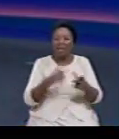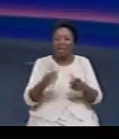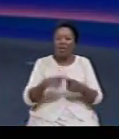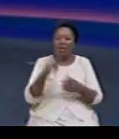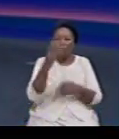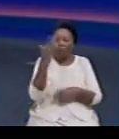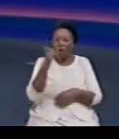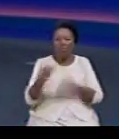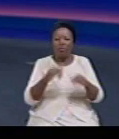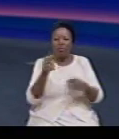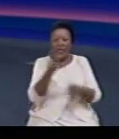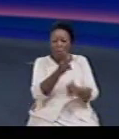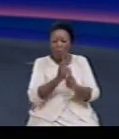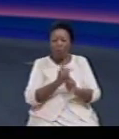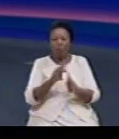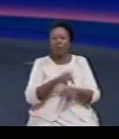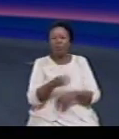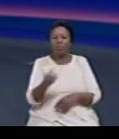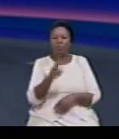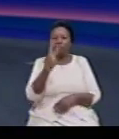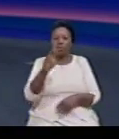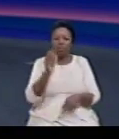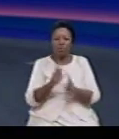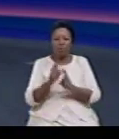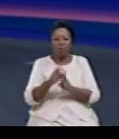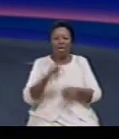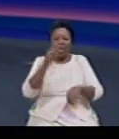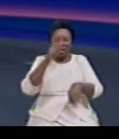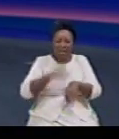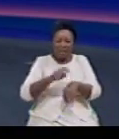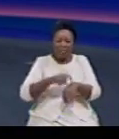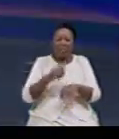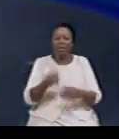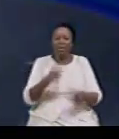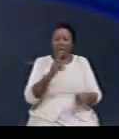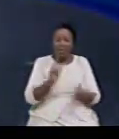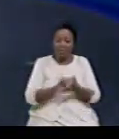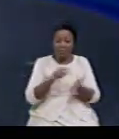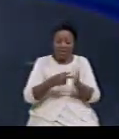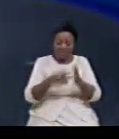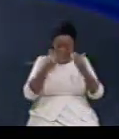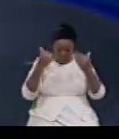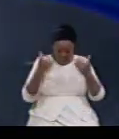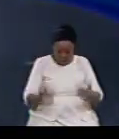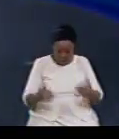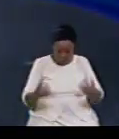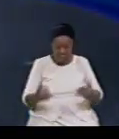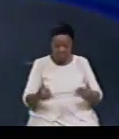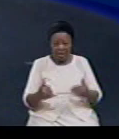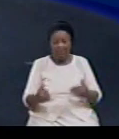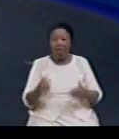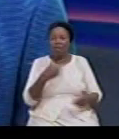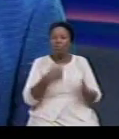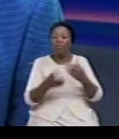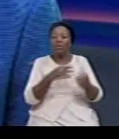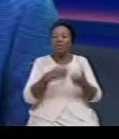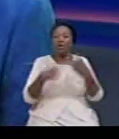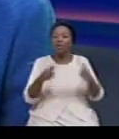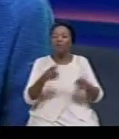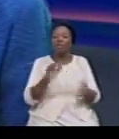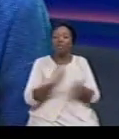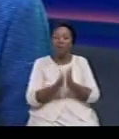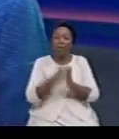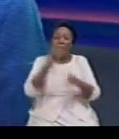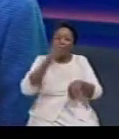put those two words there? Timely for now, at this present time, whatever confronts you, and then timeless because